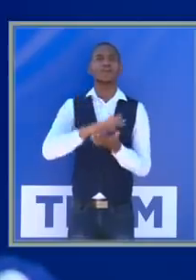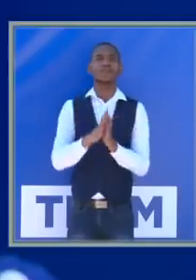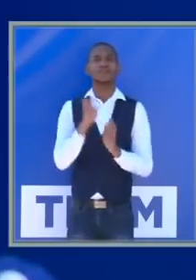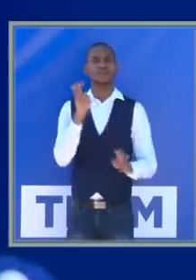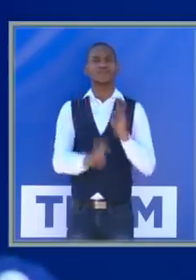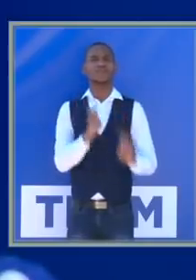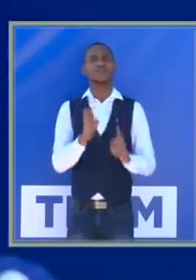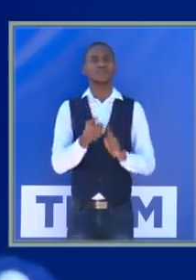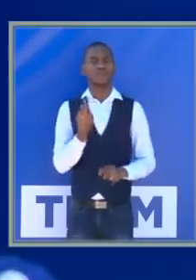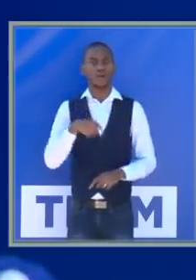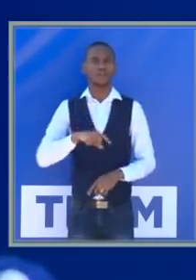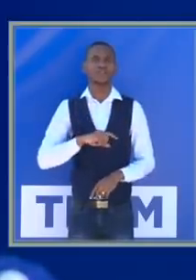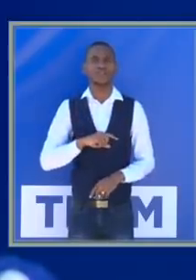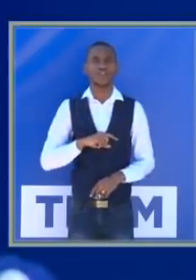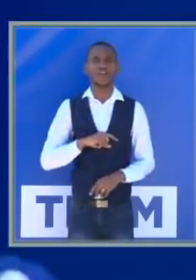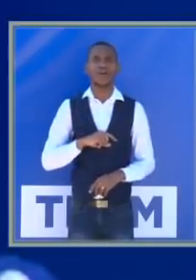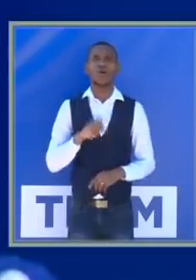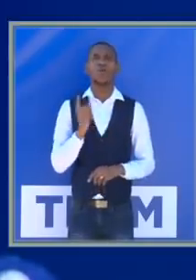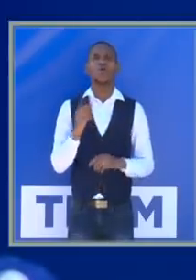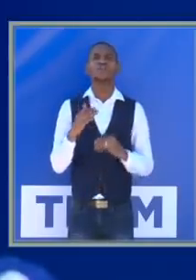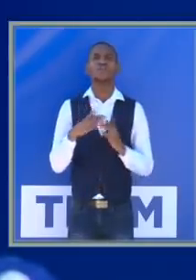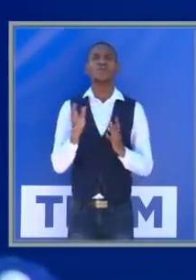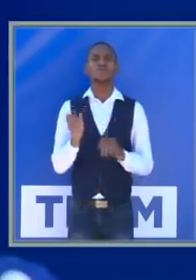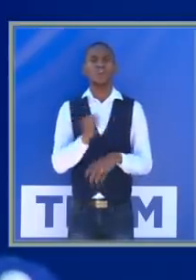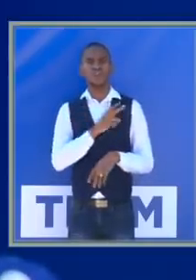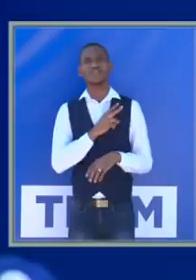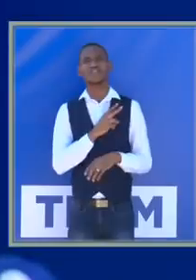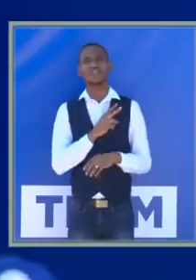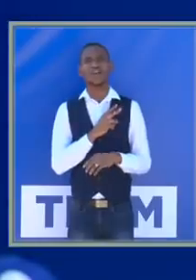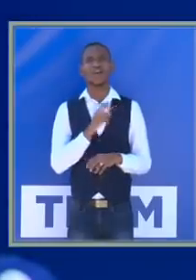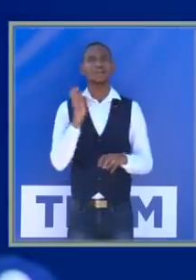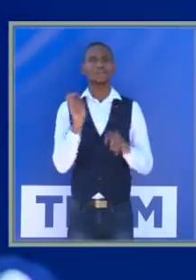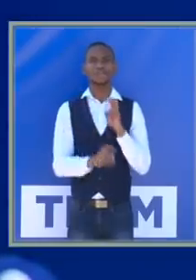us. And what's most offensive,